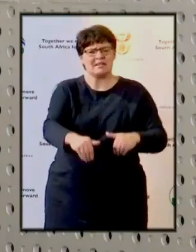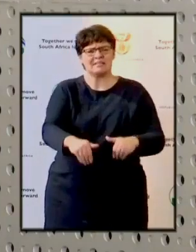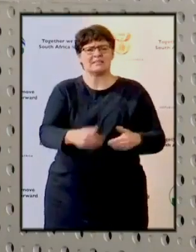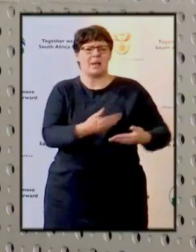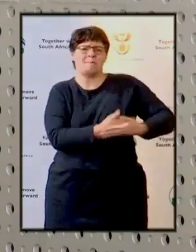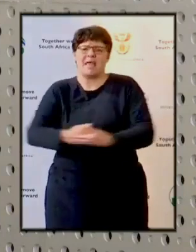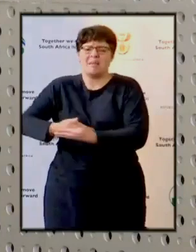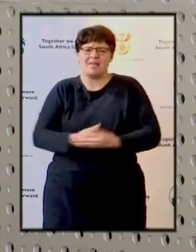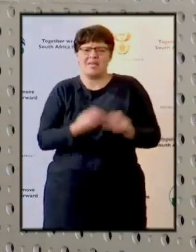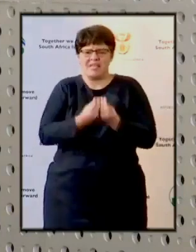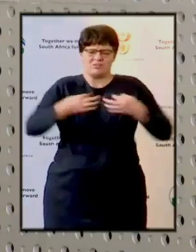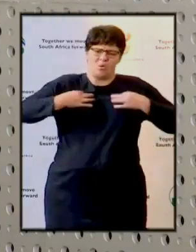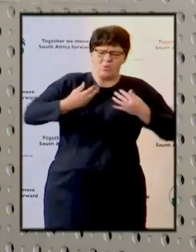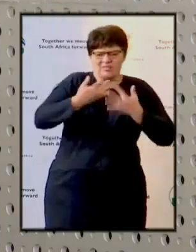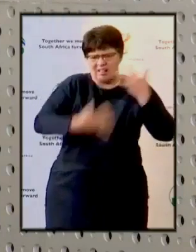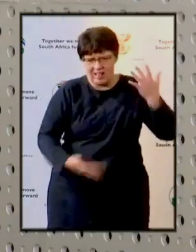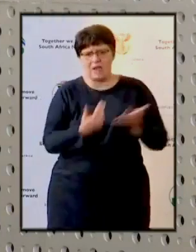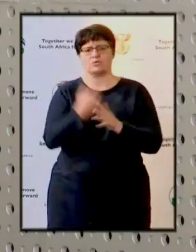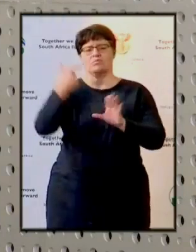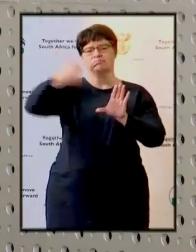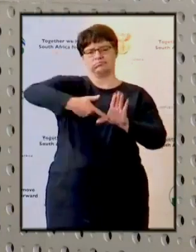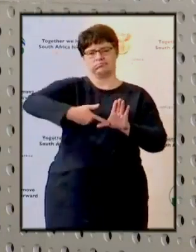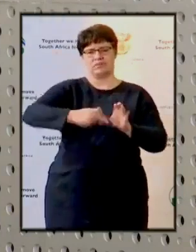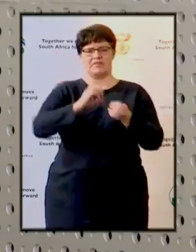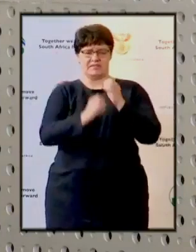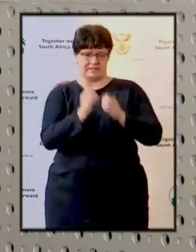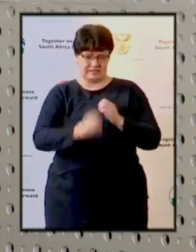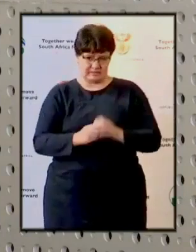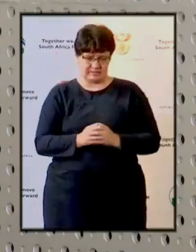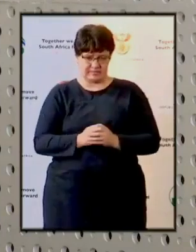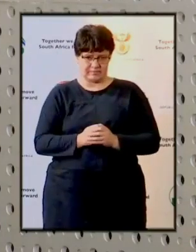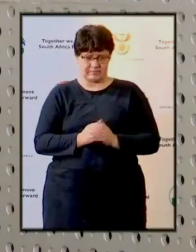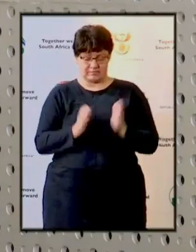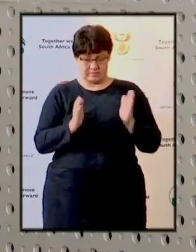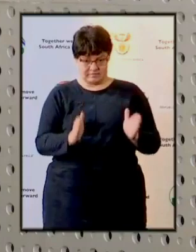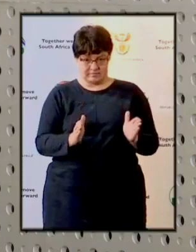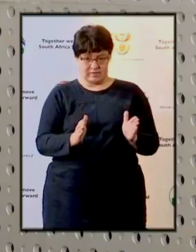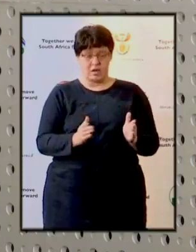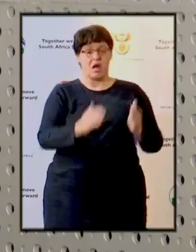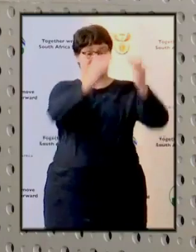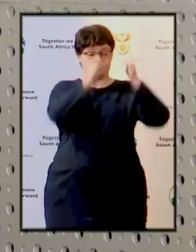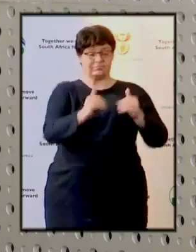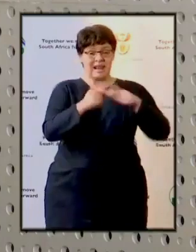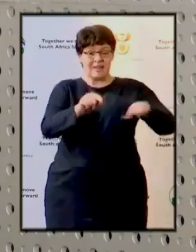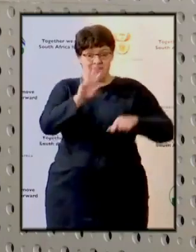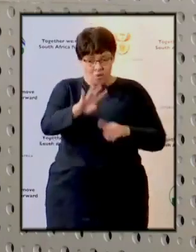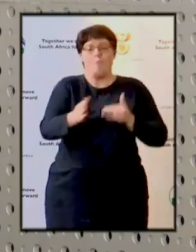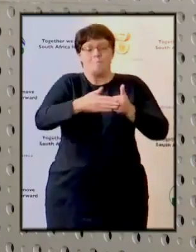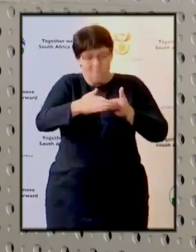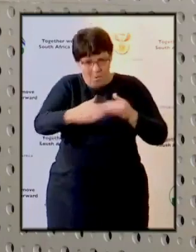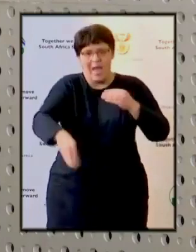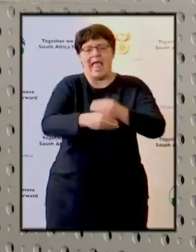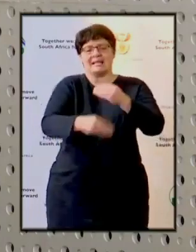baby products and fuel production. It will now be expanded during level 4 to include more